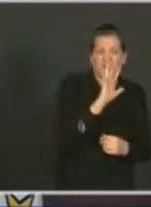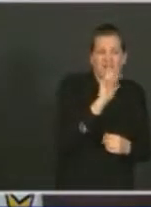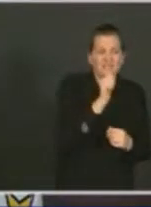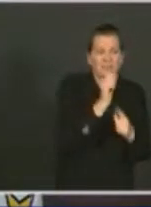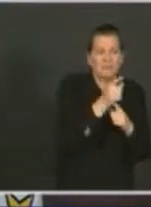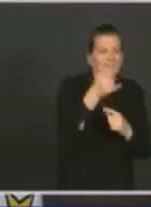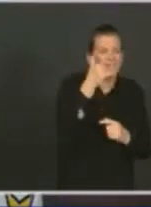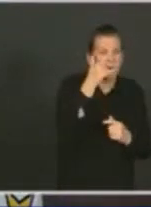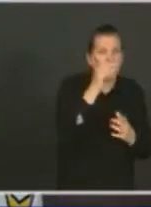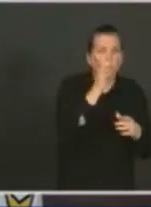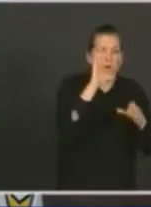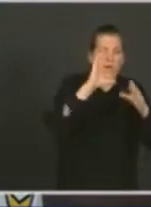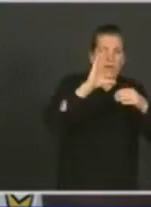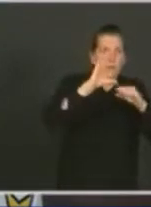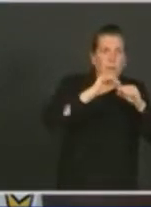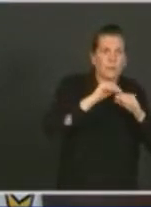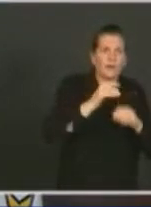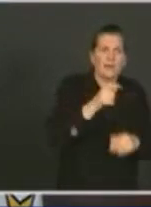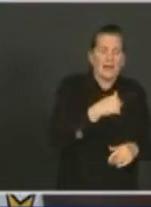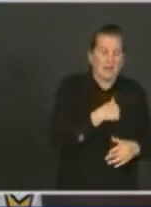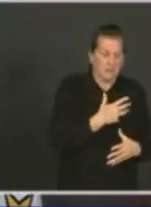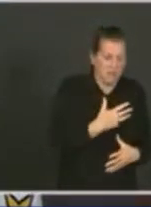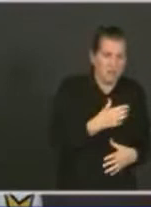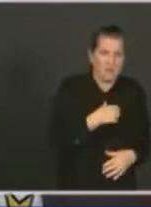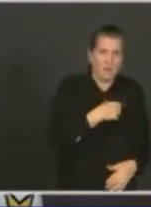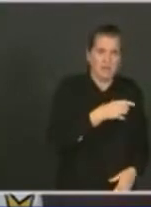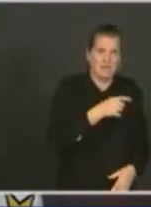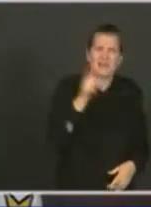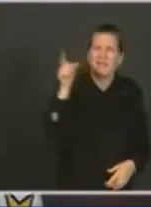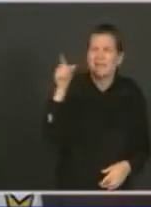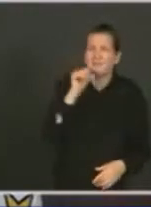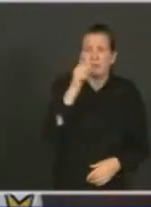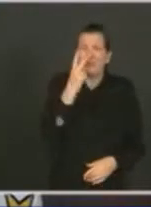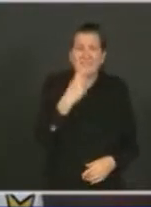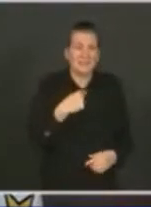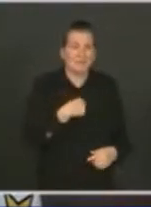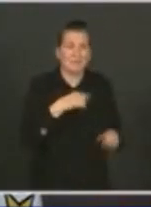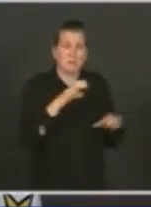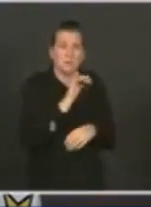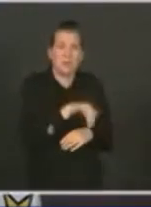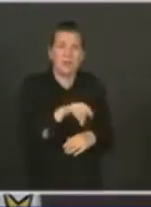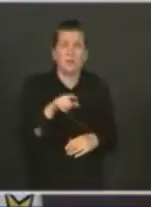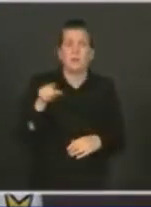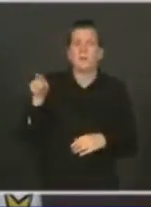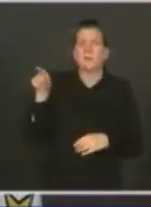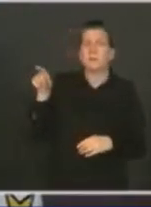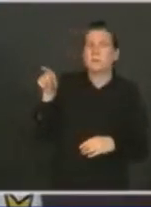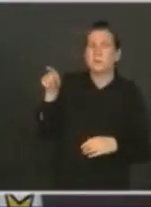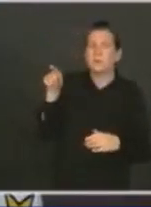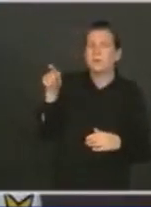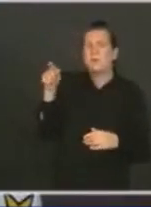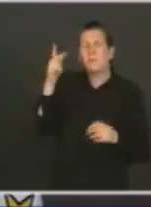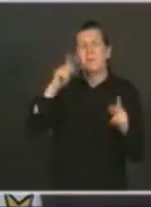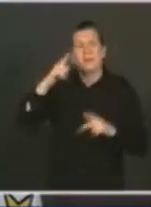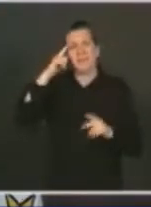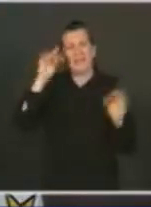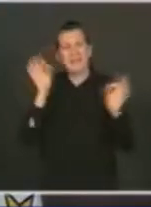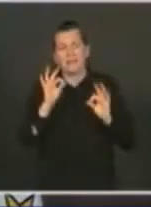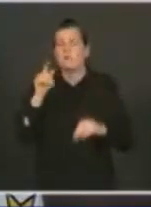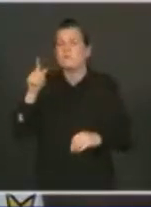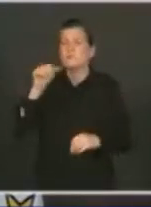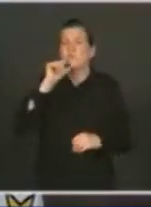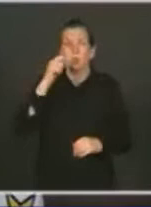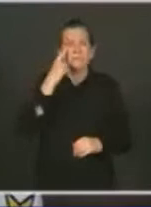this, a 1% fatality rate is far too high. You know, we have done drastic things in this country for far